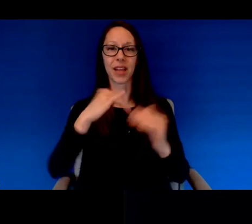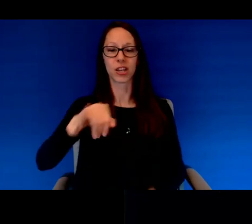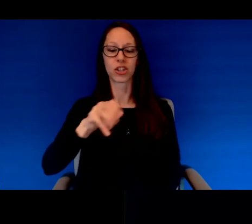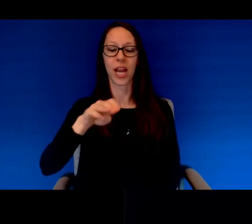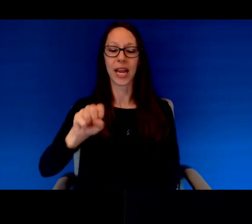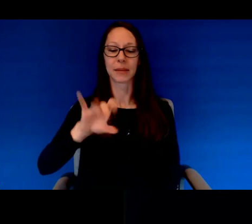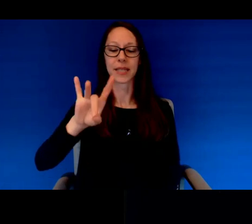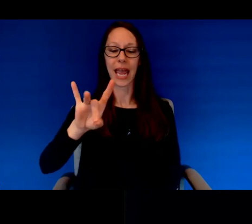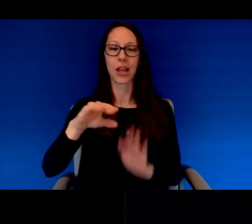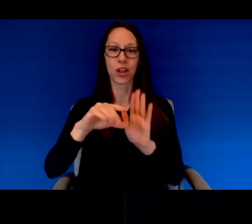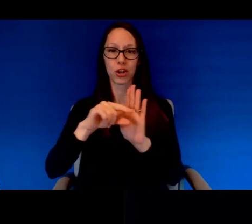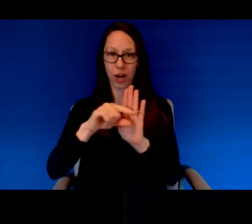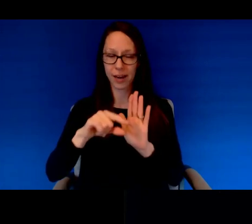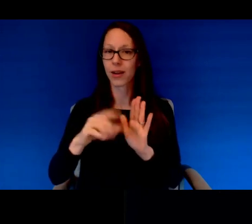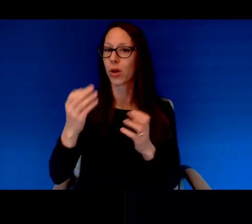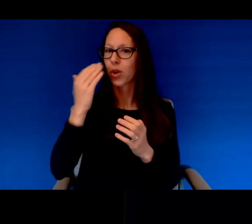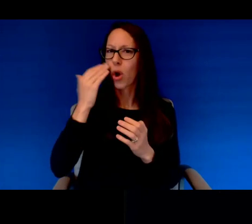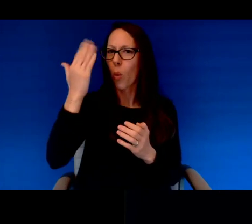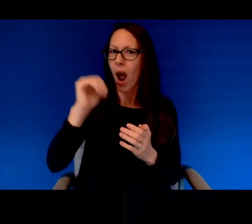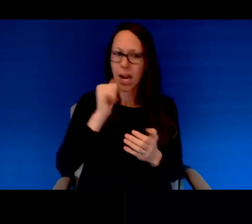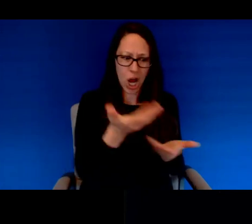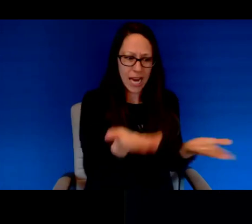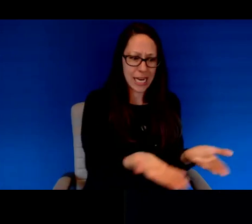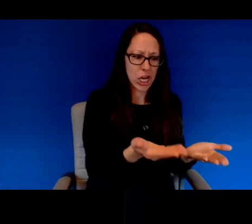to know, why don't we just bring dirt to the moon?